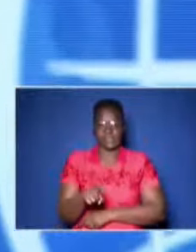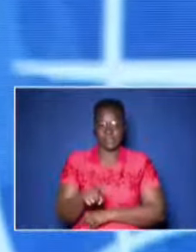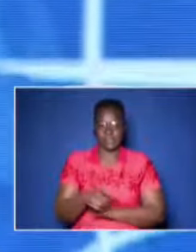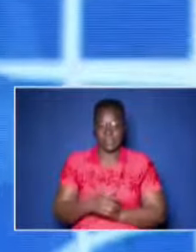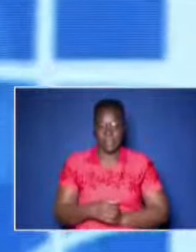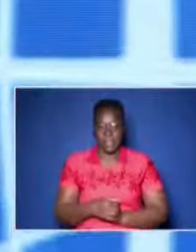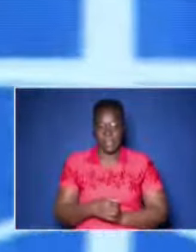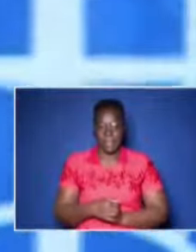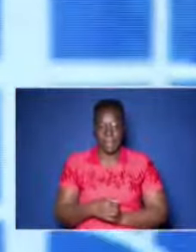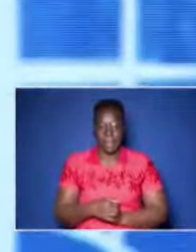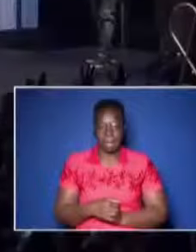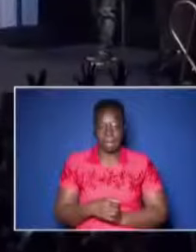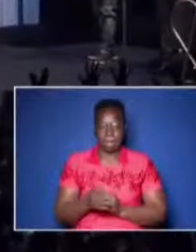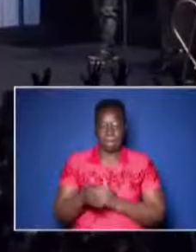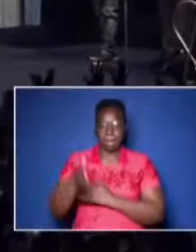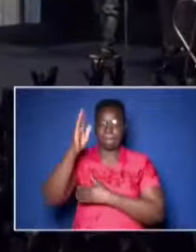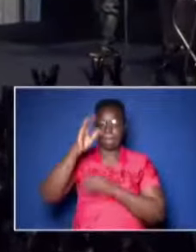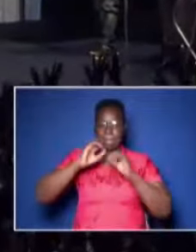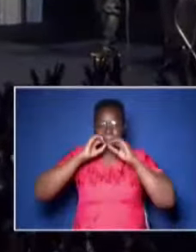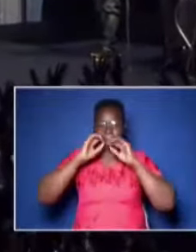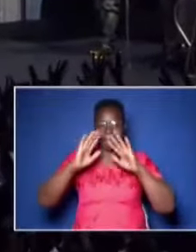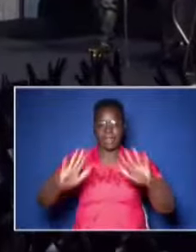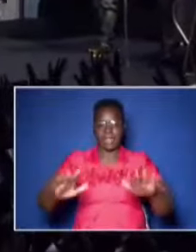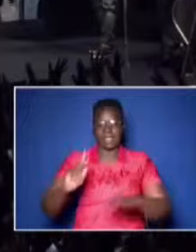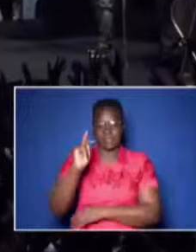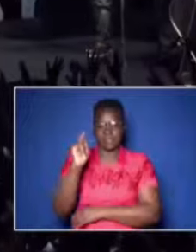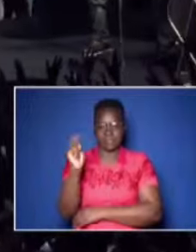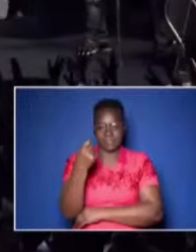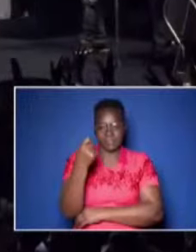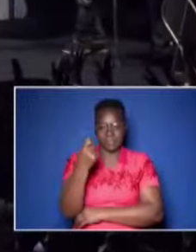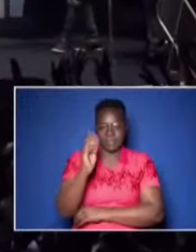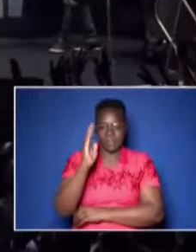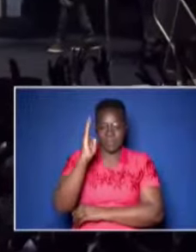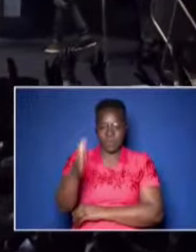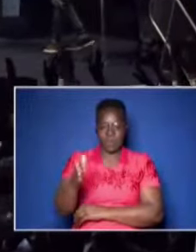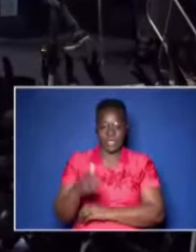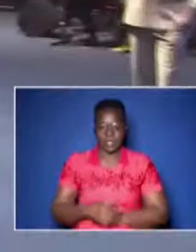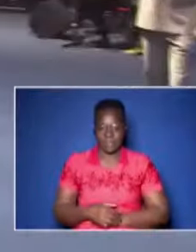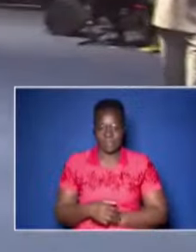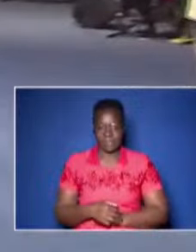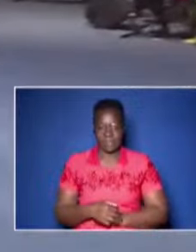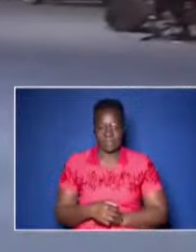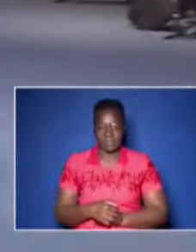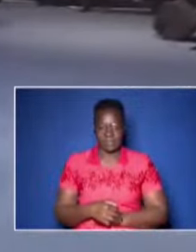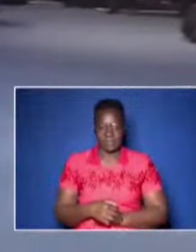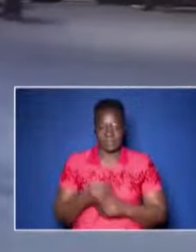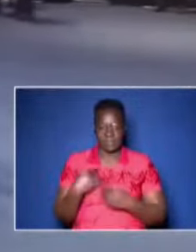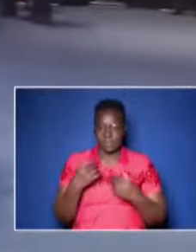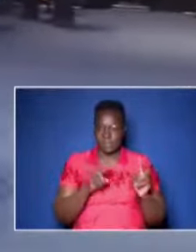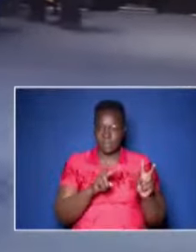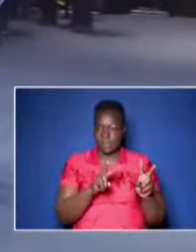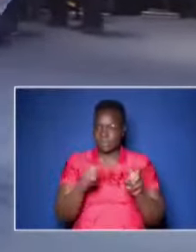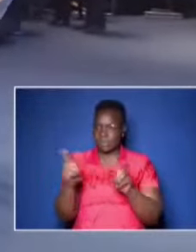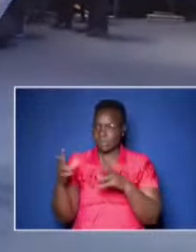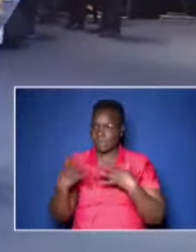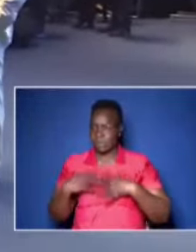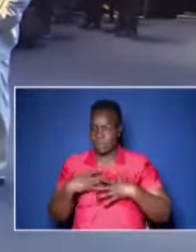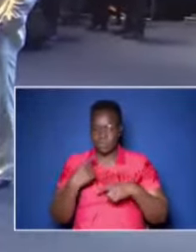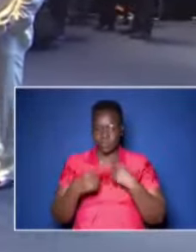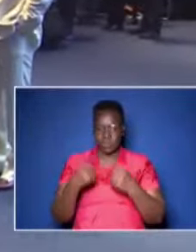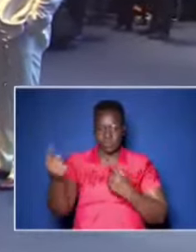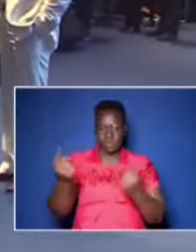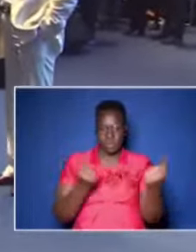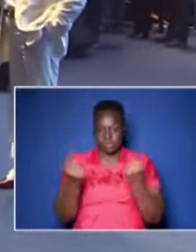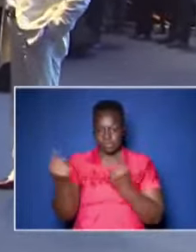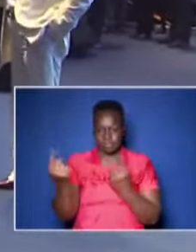prosper God will bless this land am I still seeing the people come yes